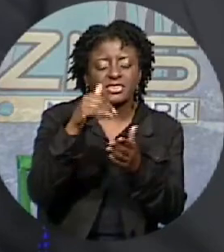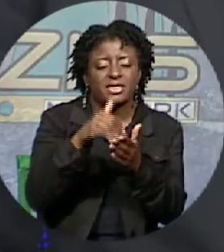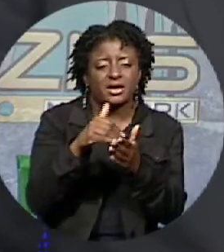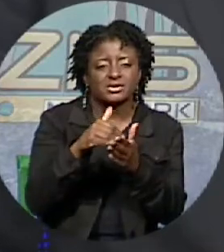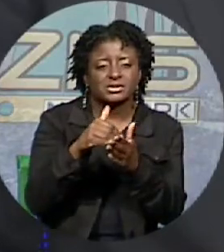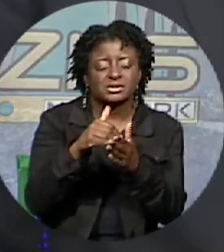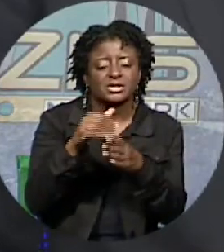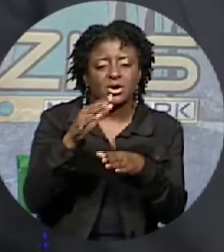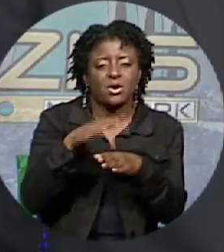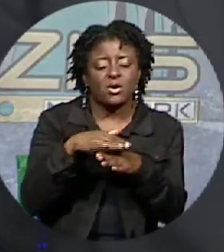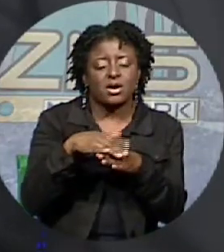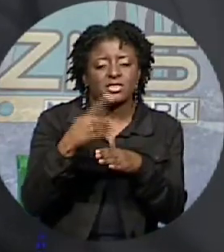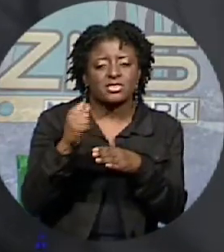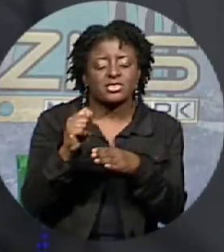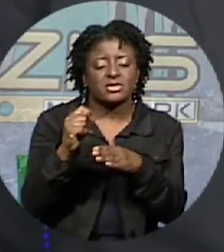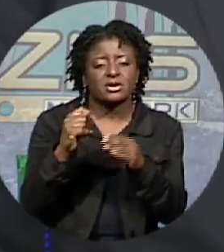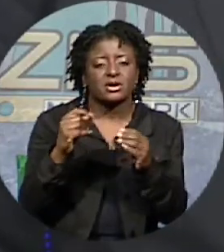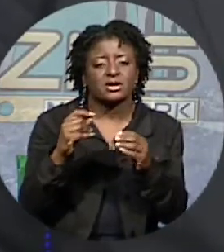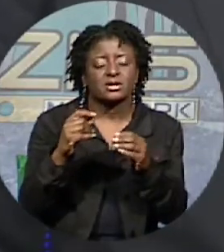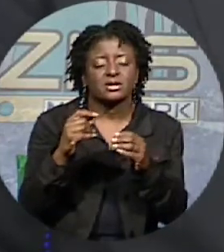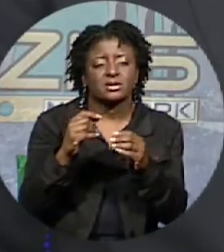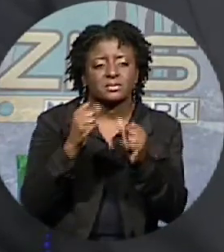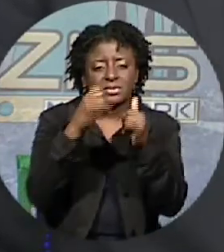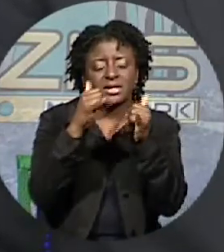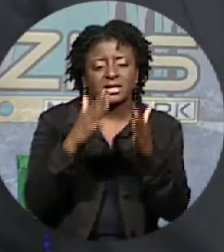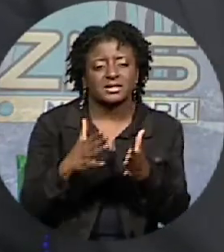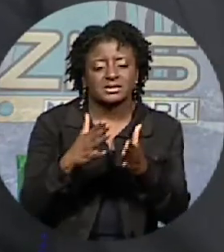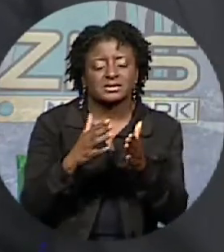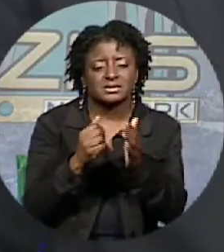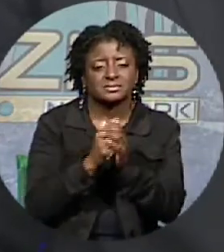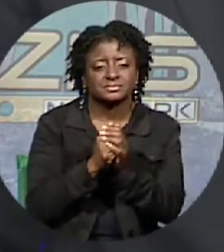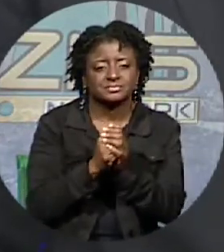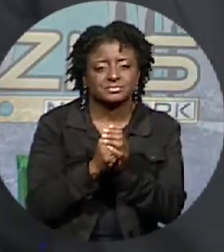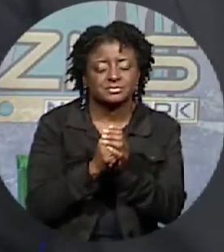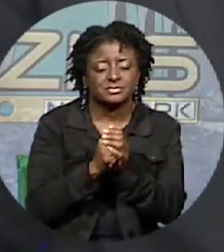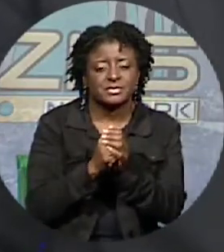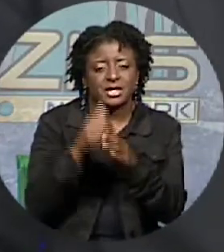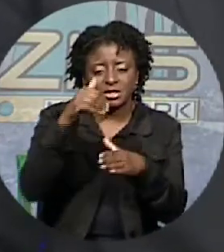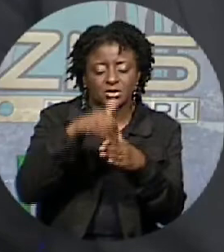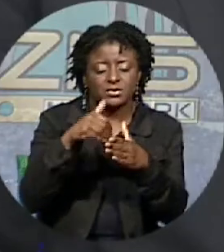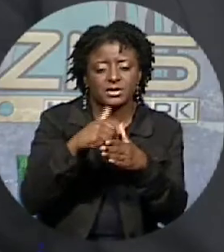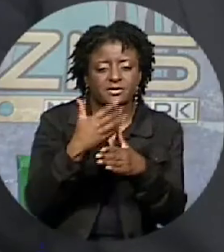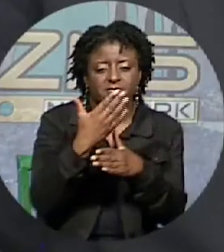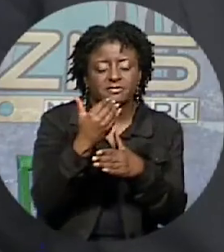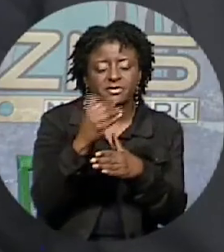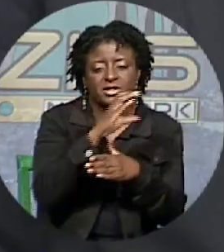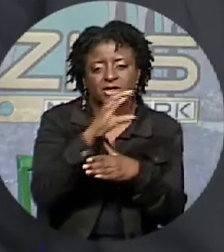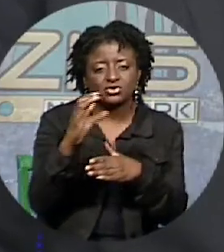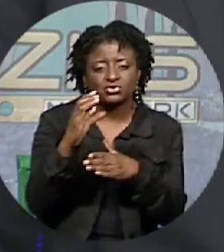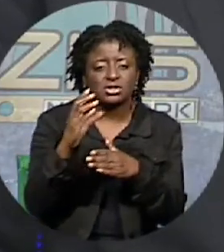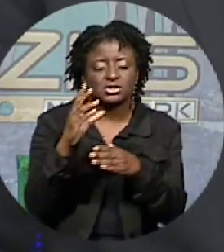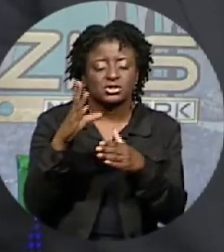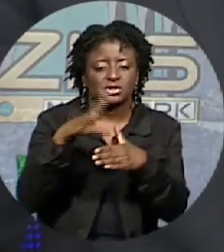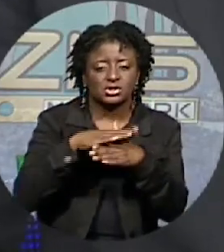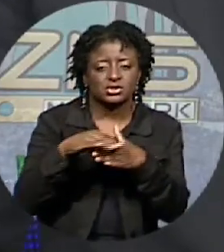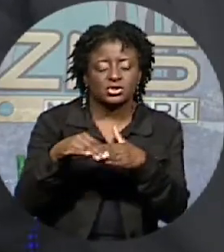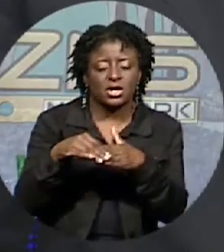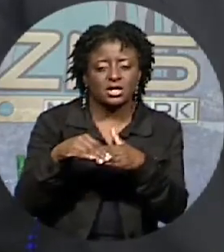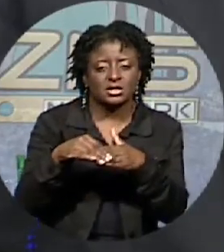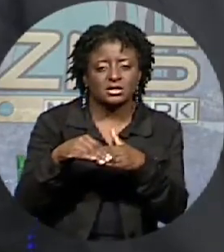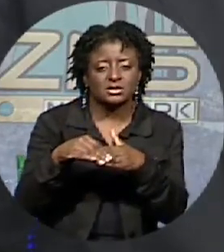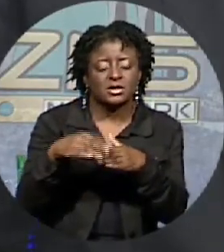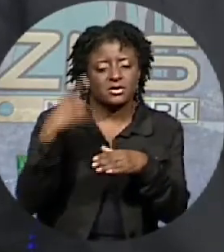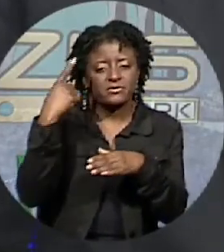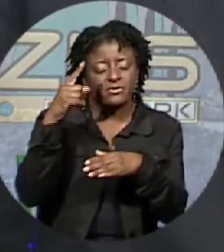luxury suite for the head coach. The team said the suite was needed as the room doubled as a meeting space. Most of the cost, though, came as the